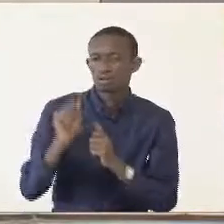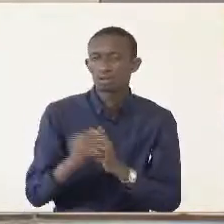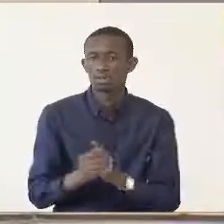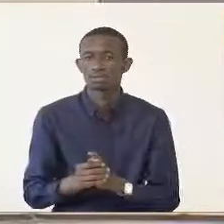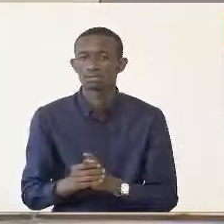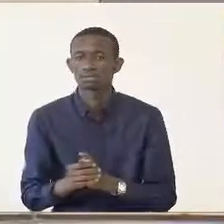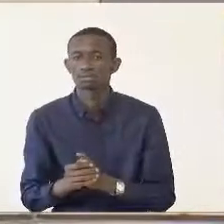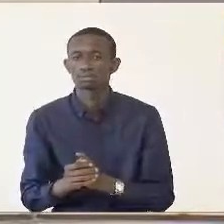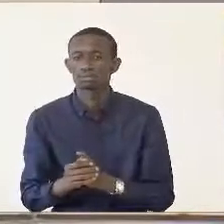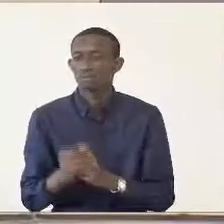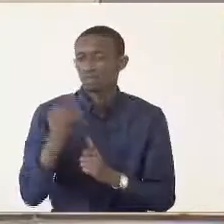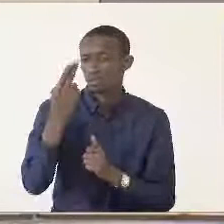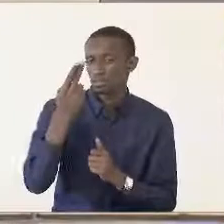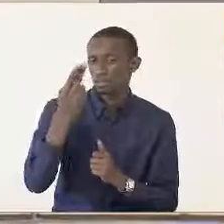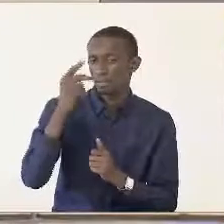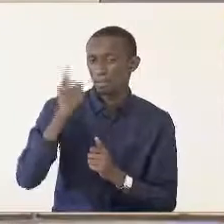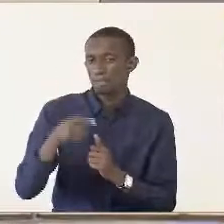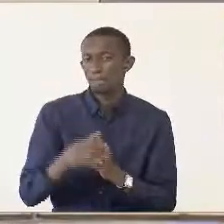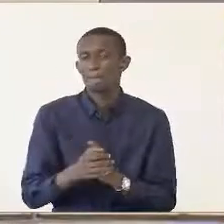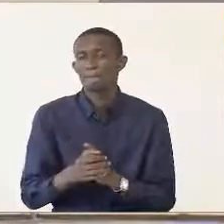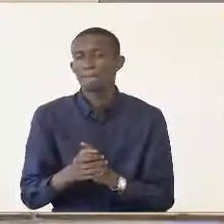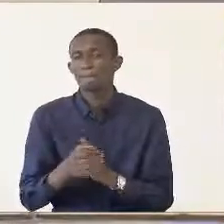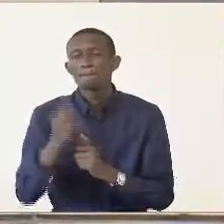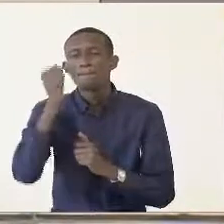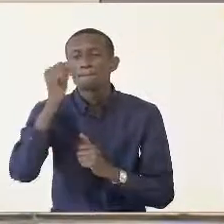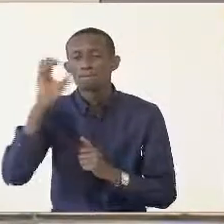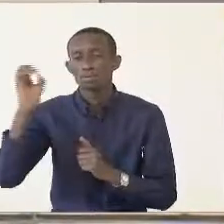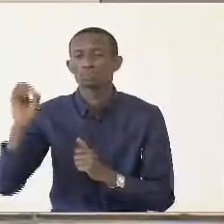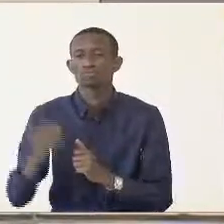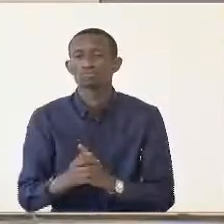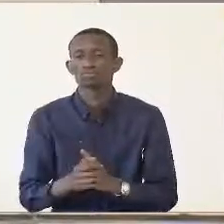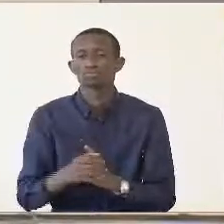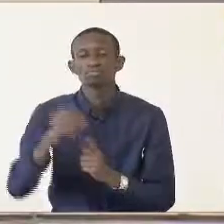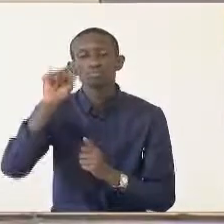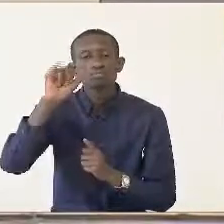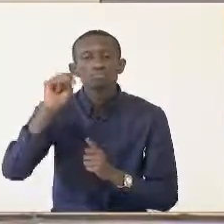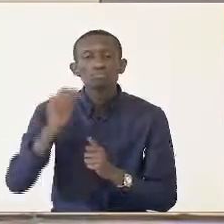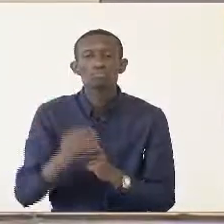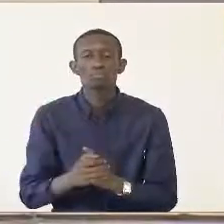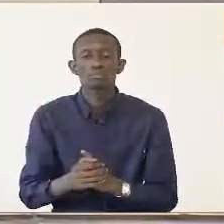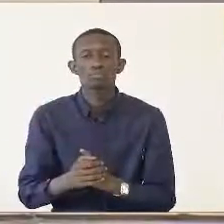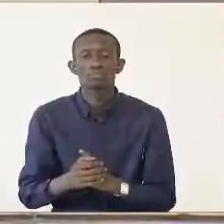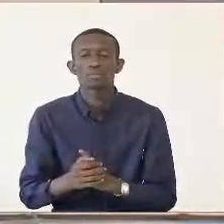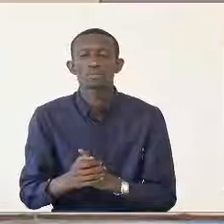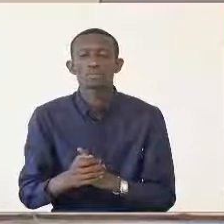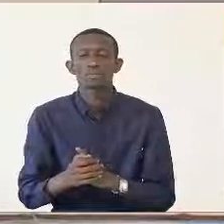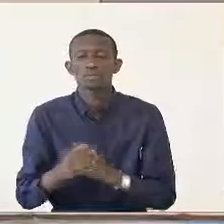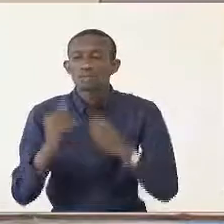over, that is 25, sine